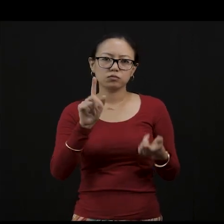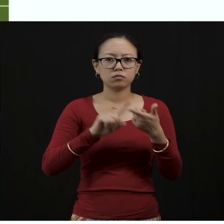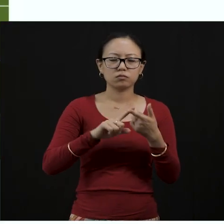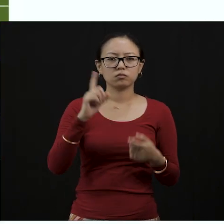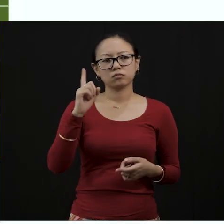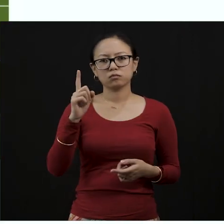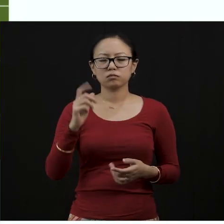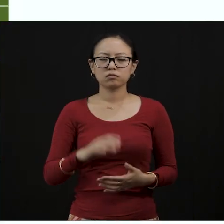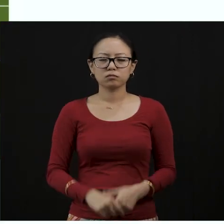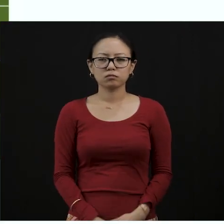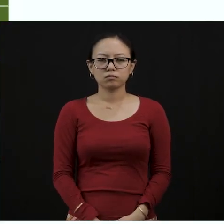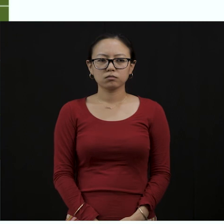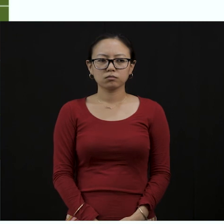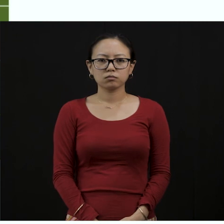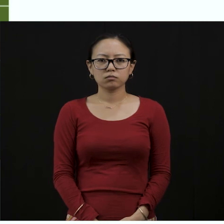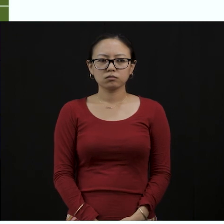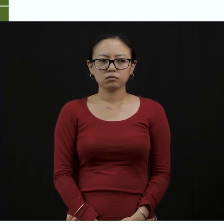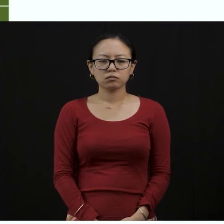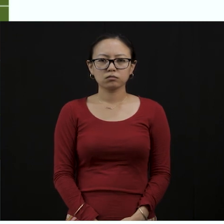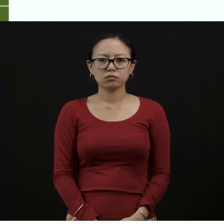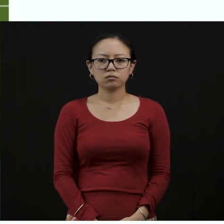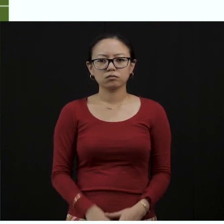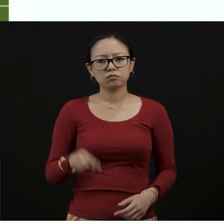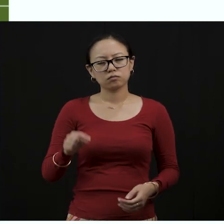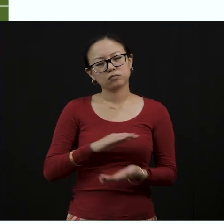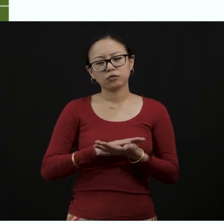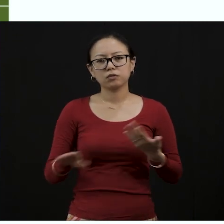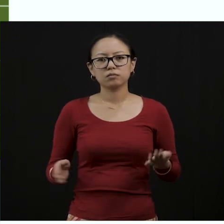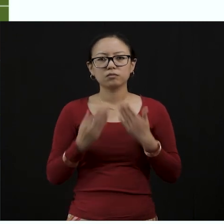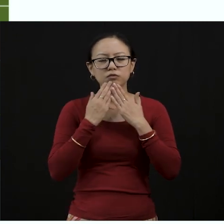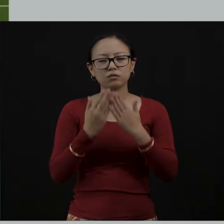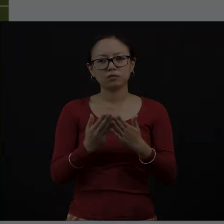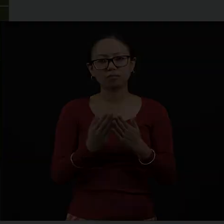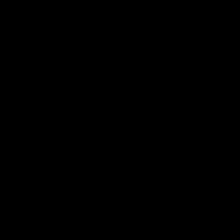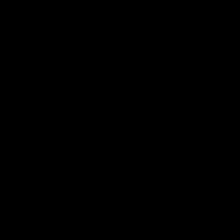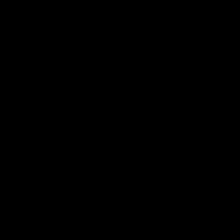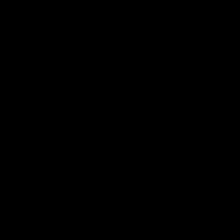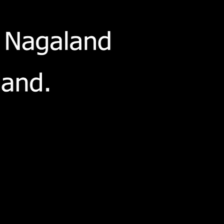1. So that's all for today. Thank you, class.